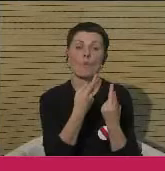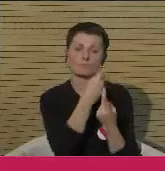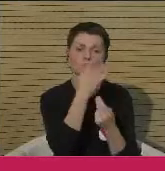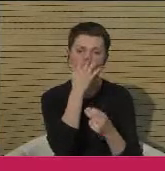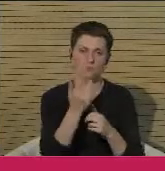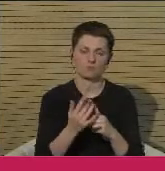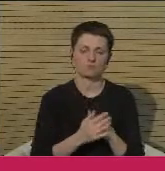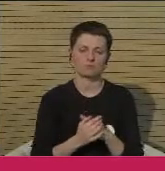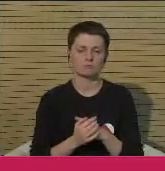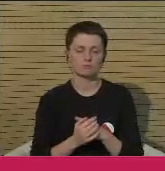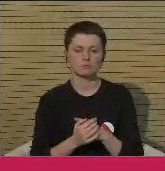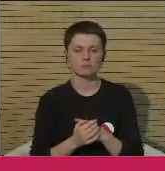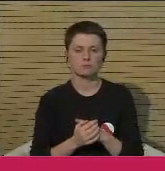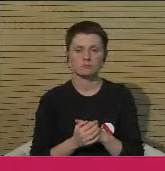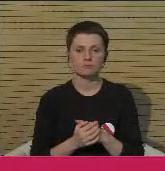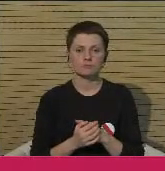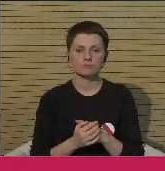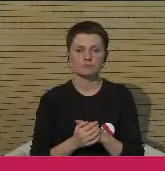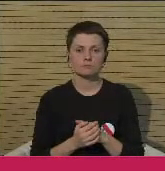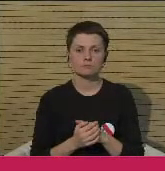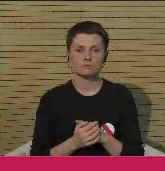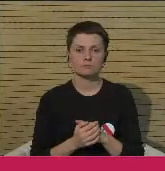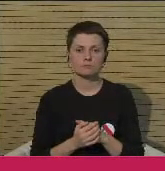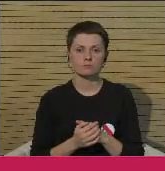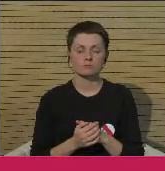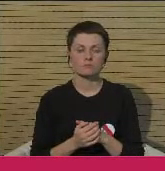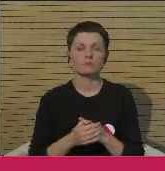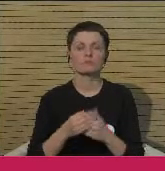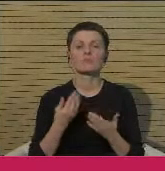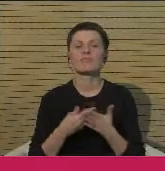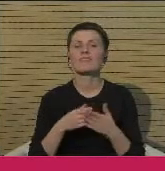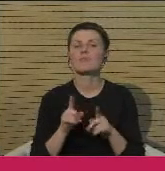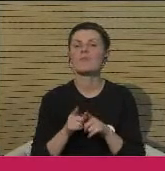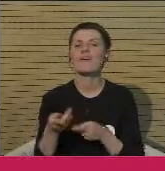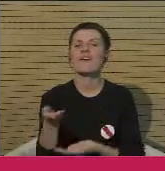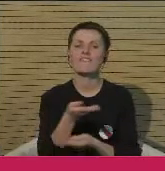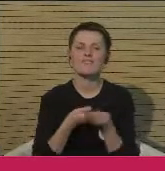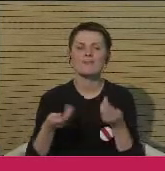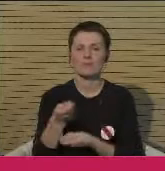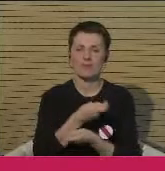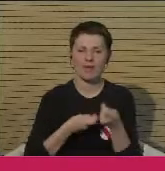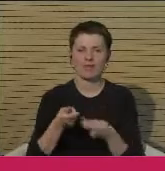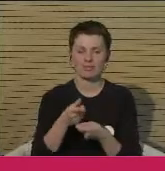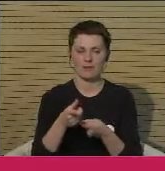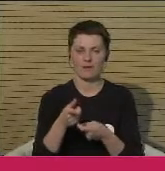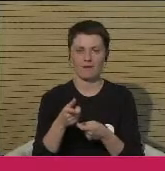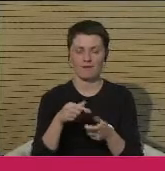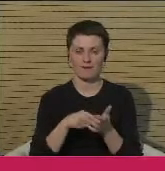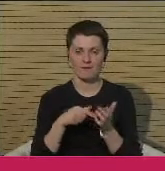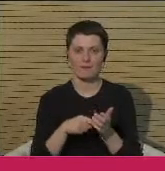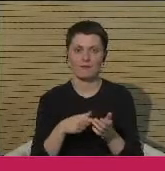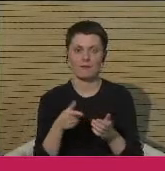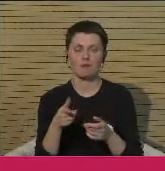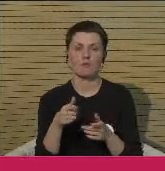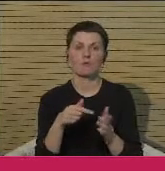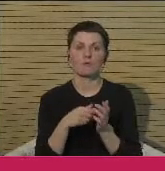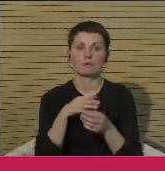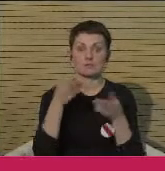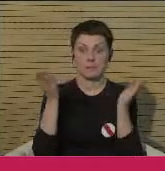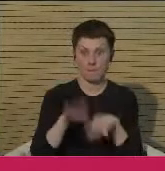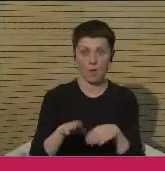resources coming from the Russian Federation, plus prices for getting them. So when